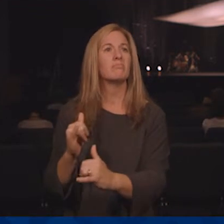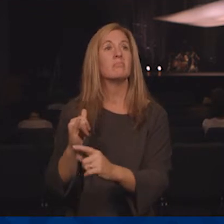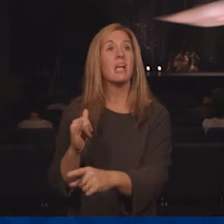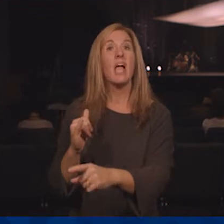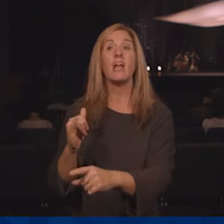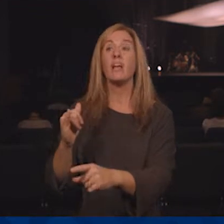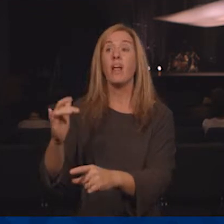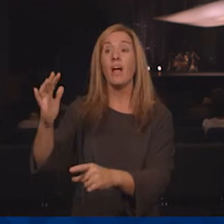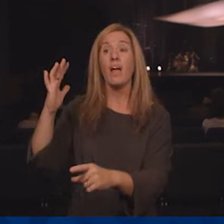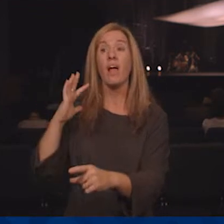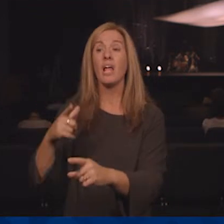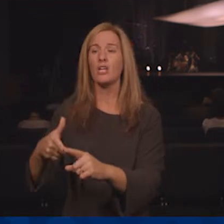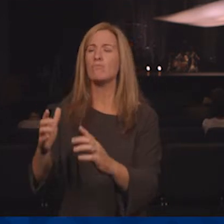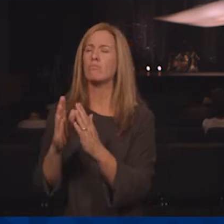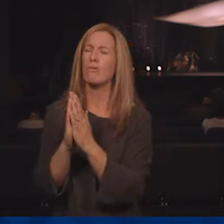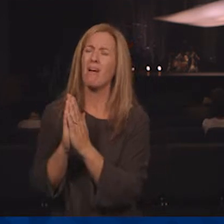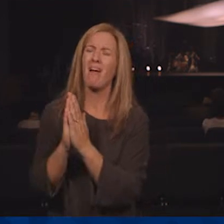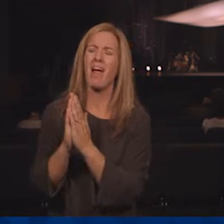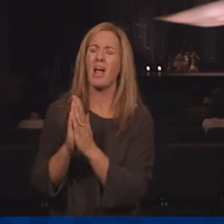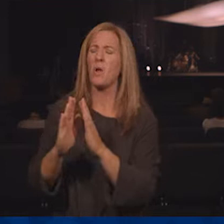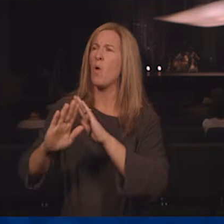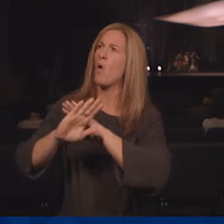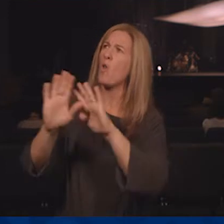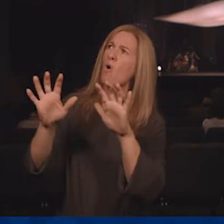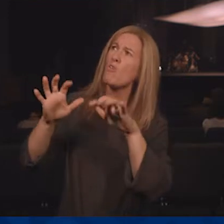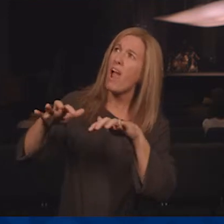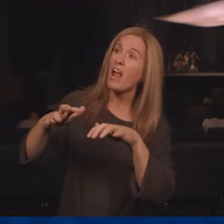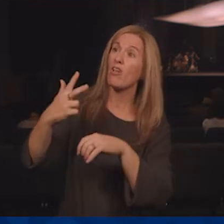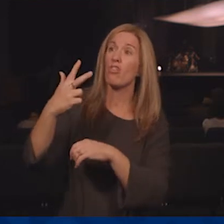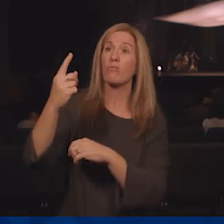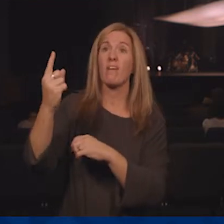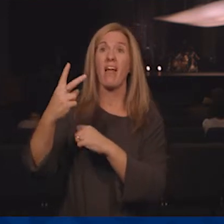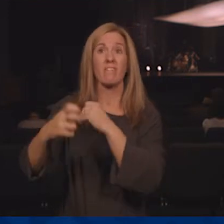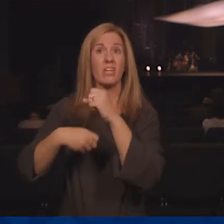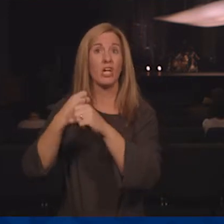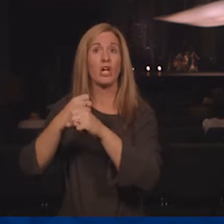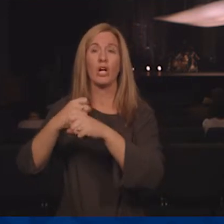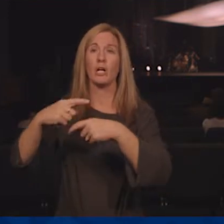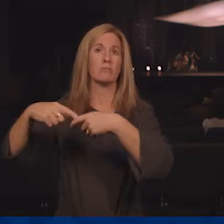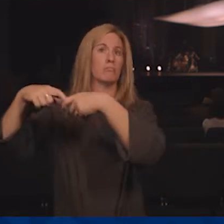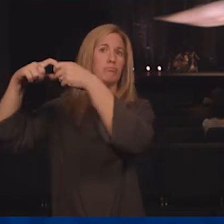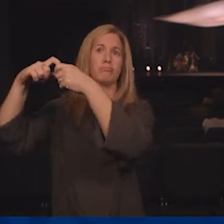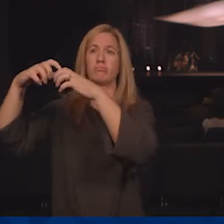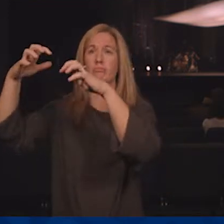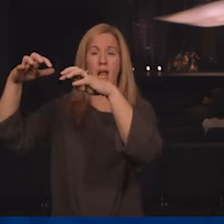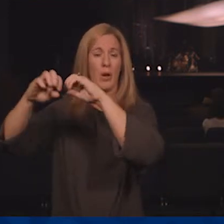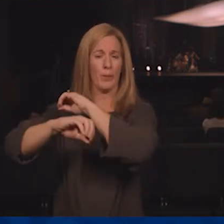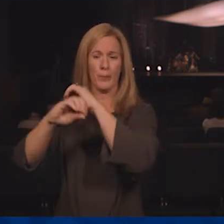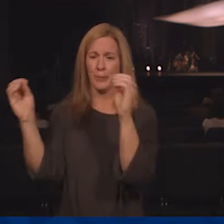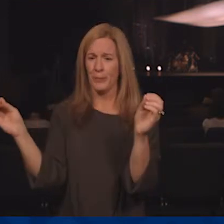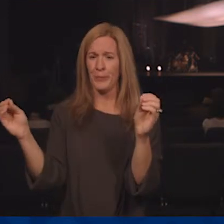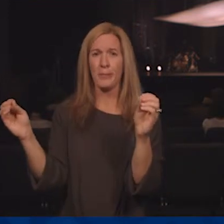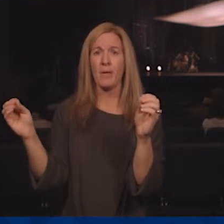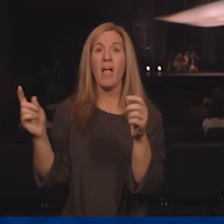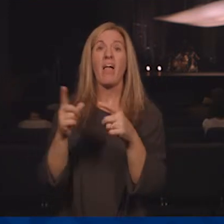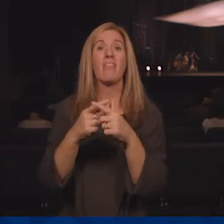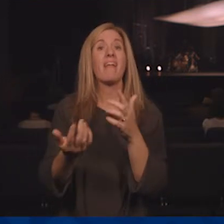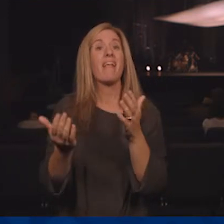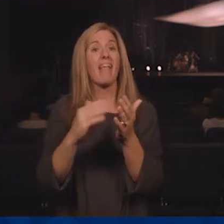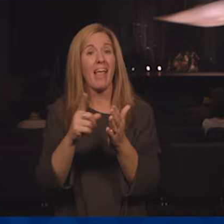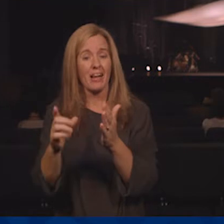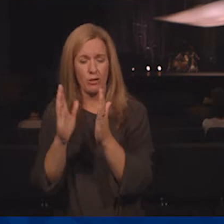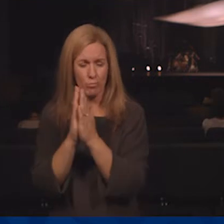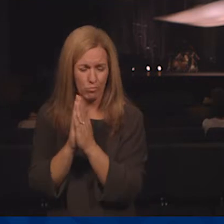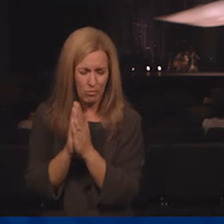did not rain on the land for 3.5 years. Again, he prayed, and the heavens gave rain, and the earth produced